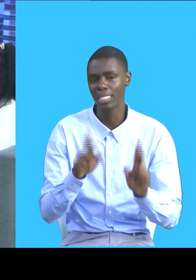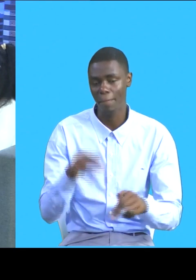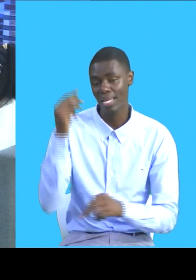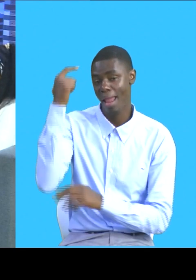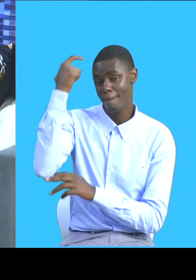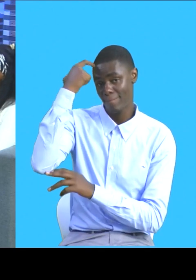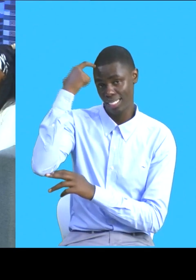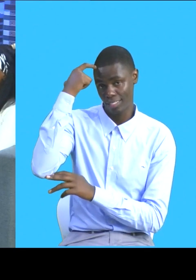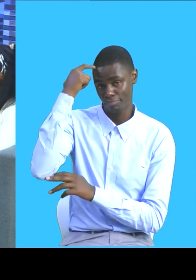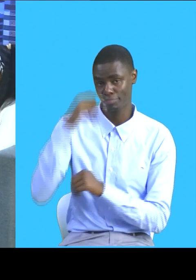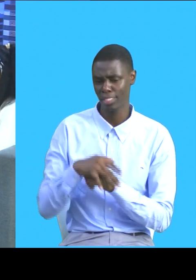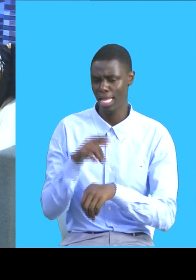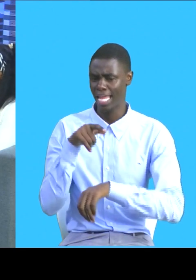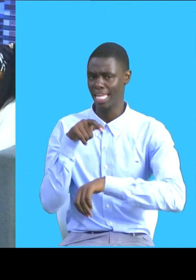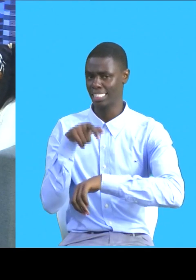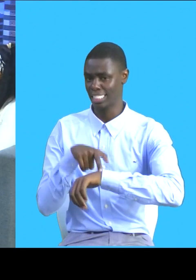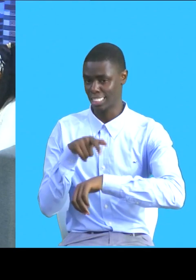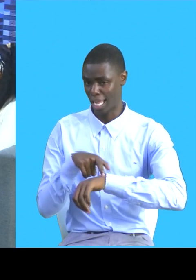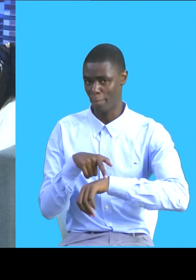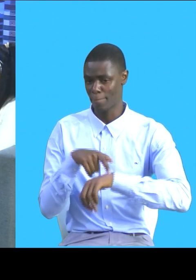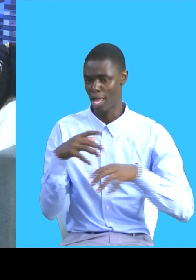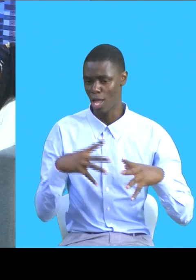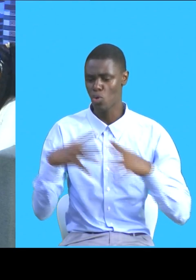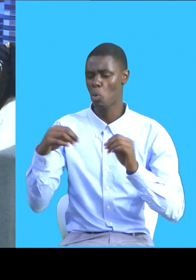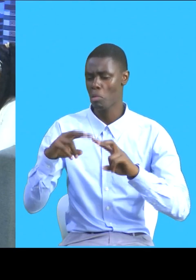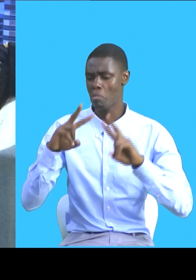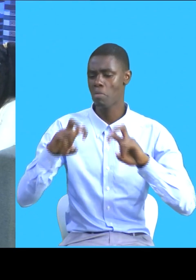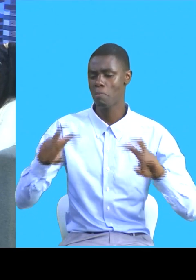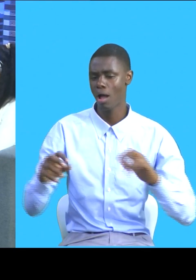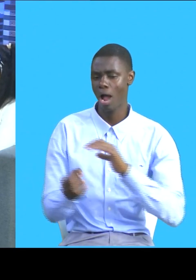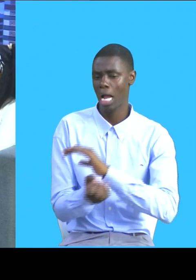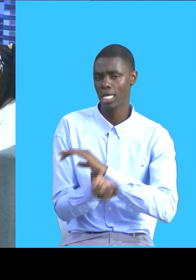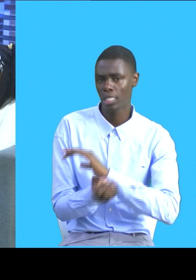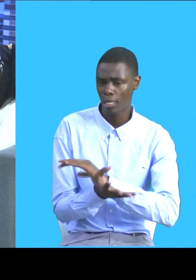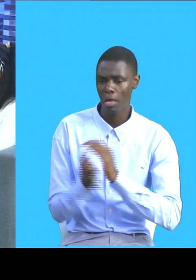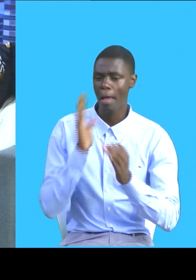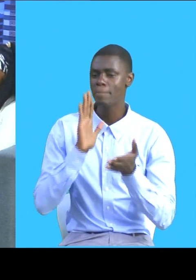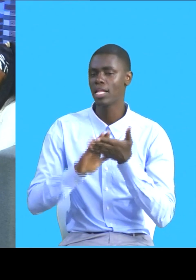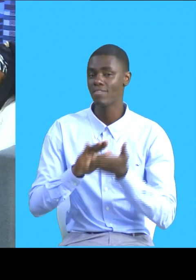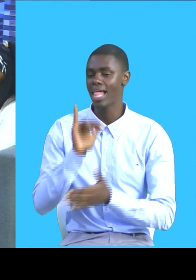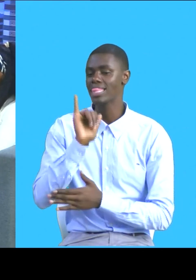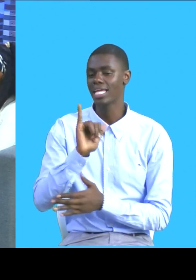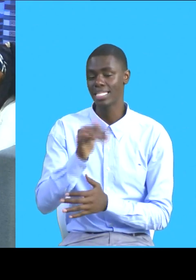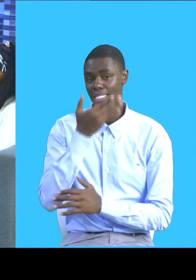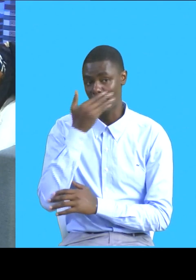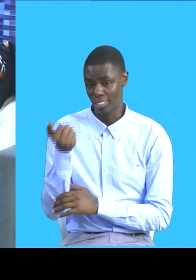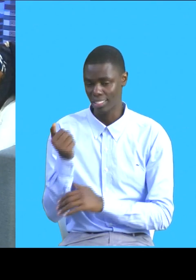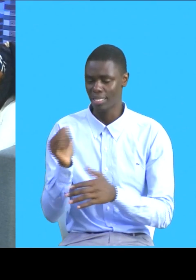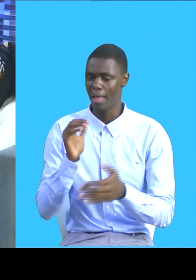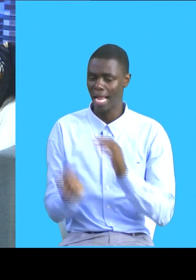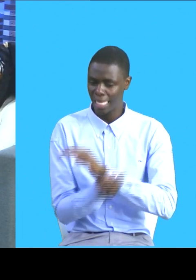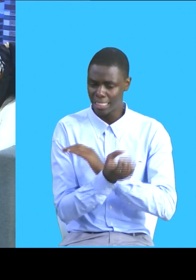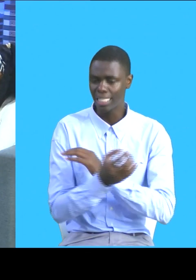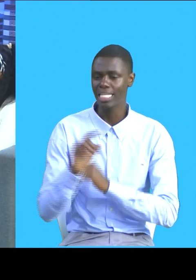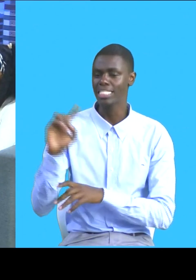mentally. So the moment you go and seek counseling, I believe that is the best. That is the first and the